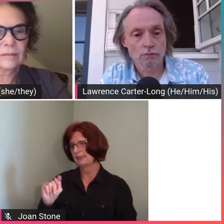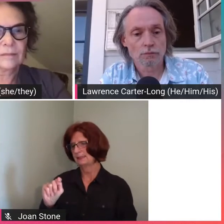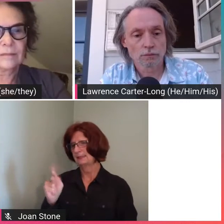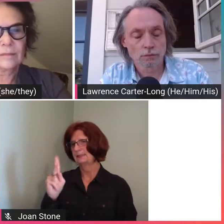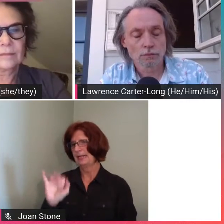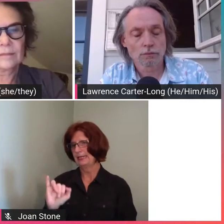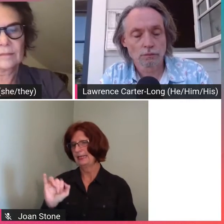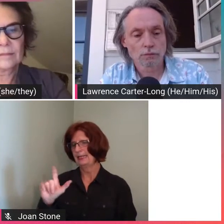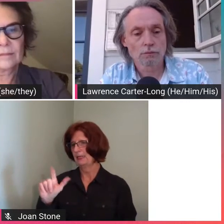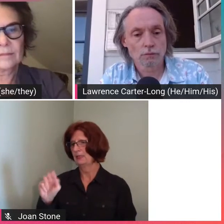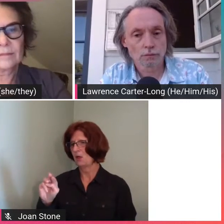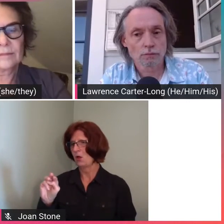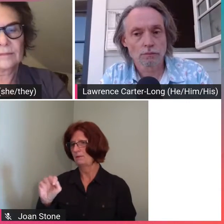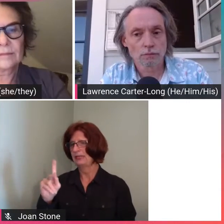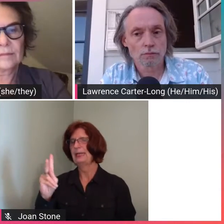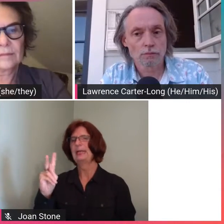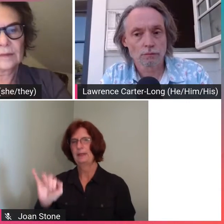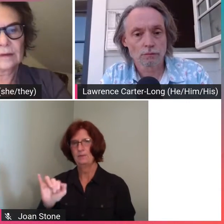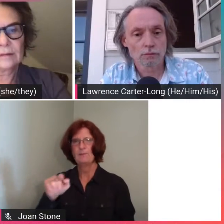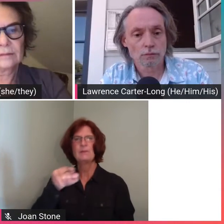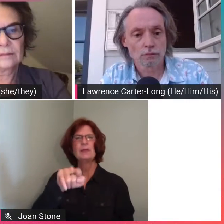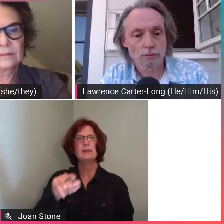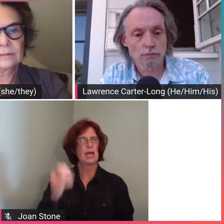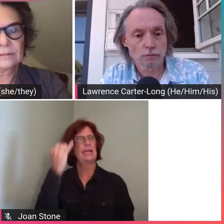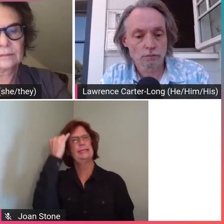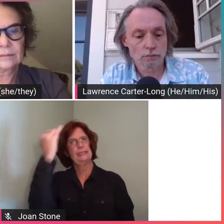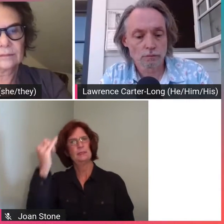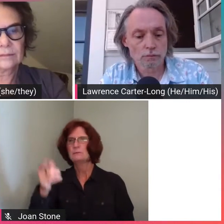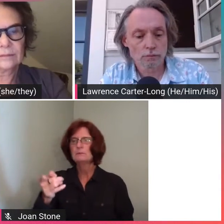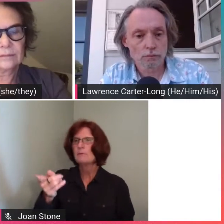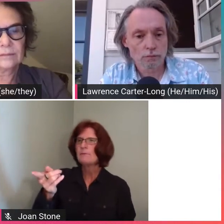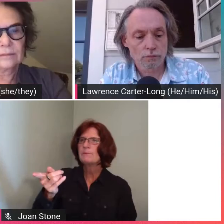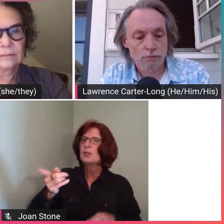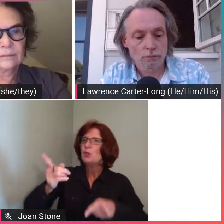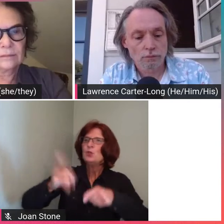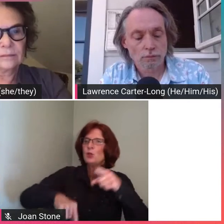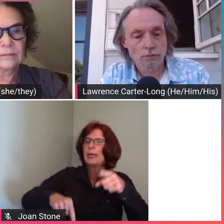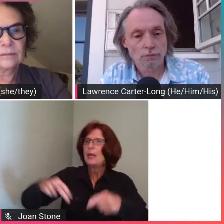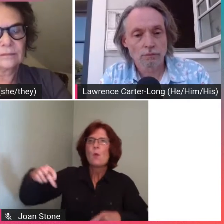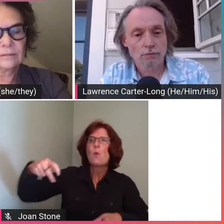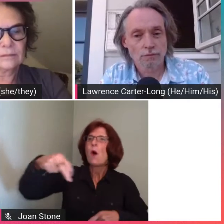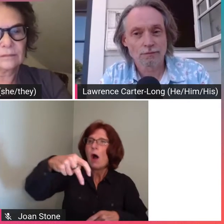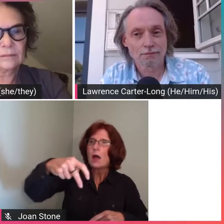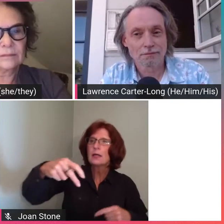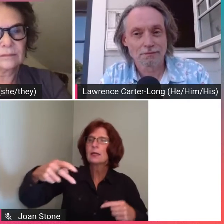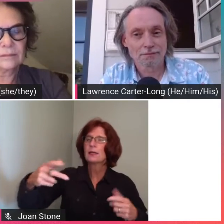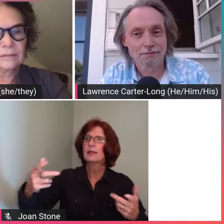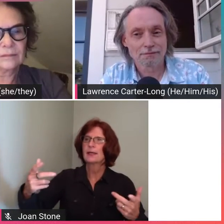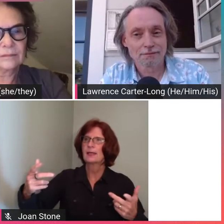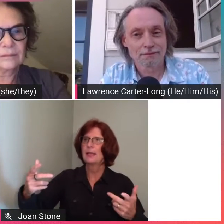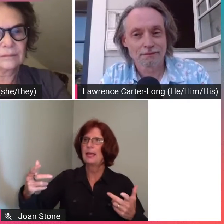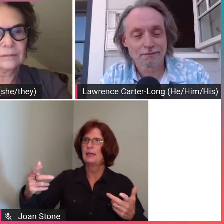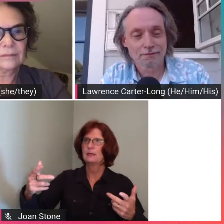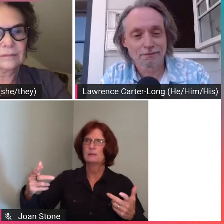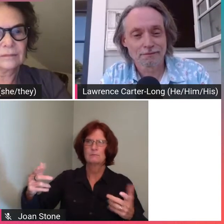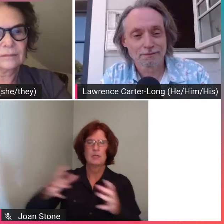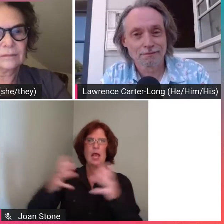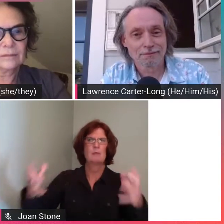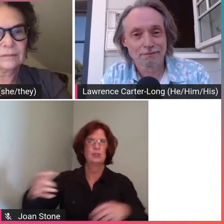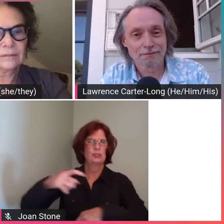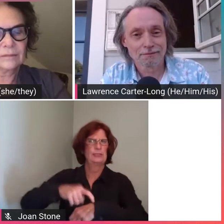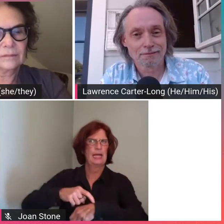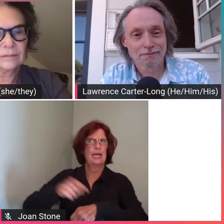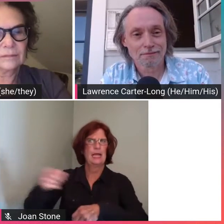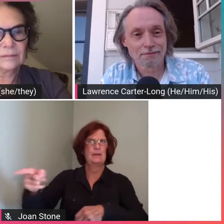about, being given the sense that she would be able to walk one day, and just the amount of time and energy